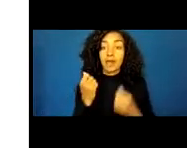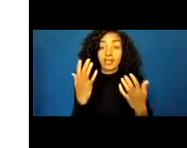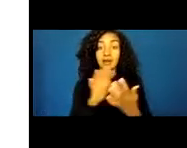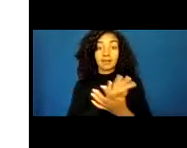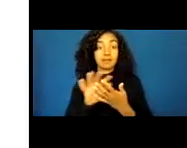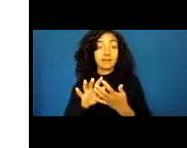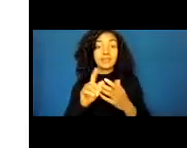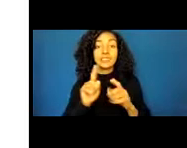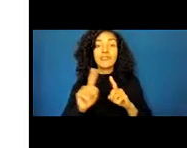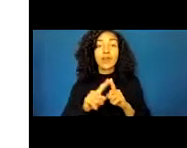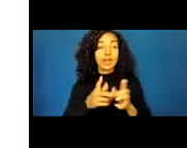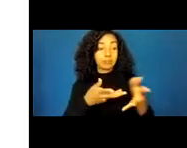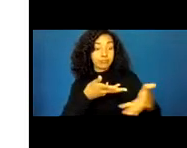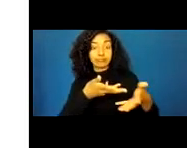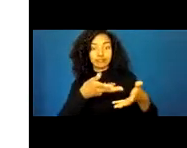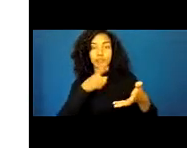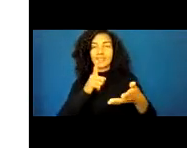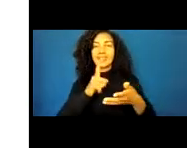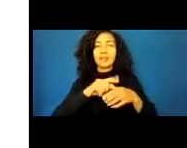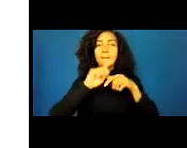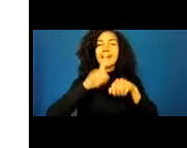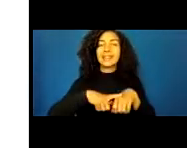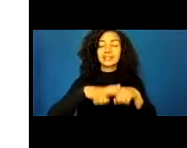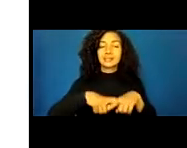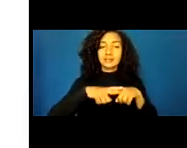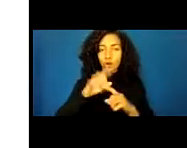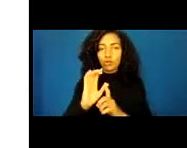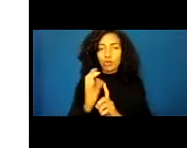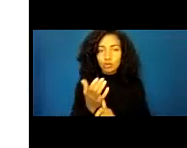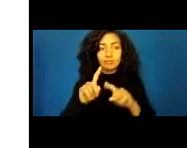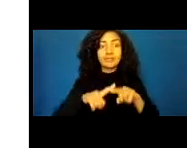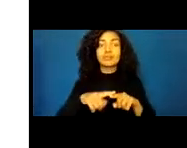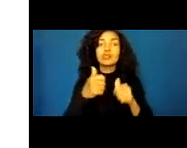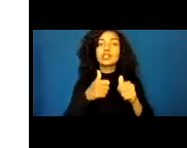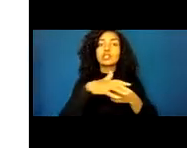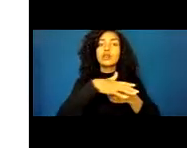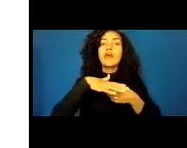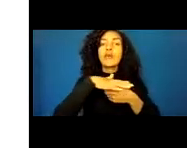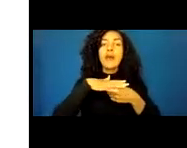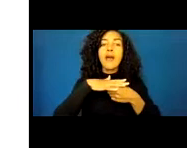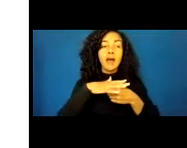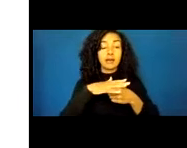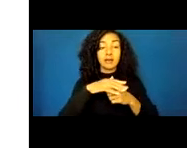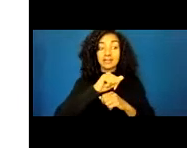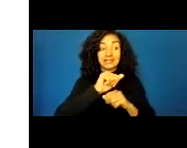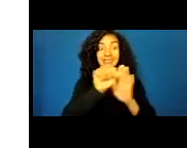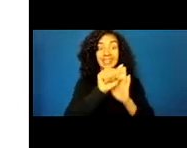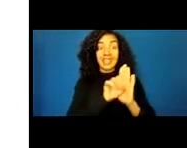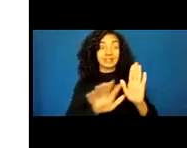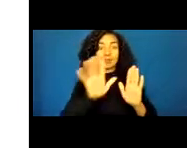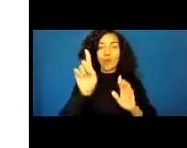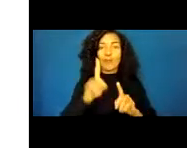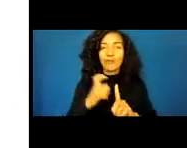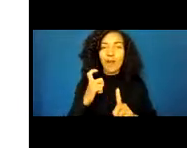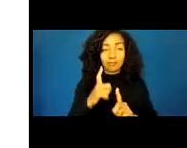culturally based and depend upon which region of the state you're from. And it's true for any of our tribes throughout the